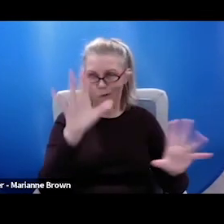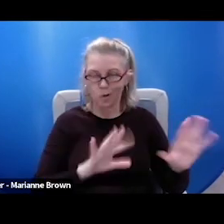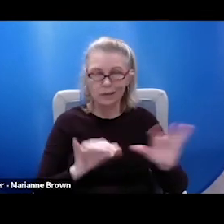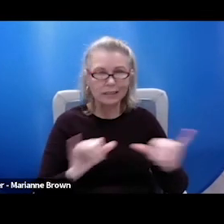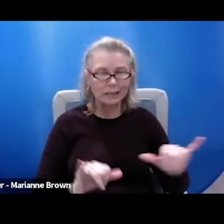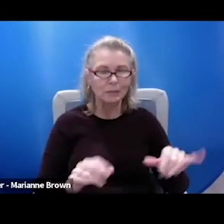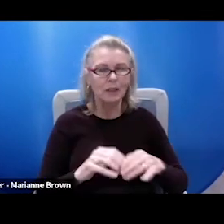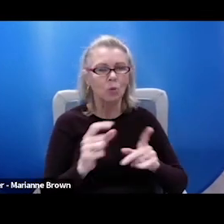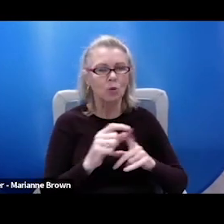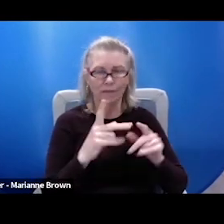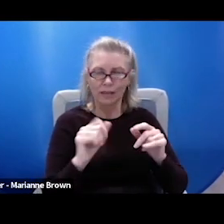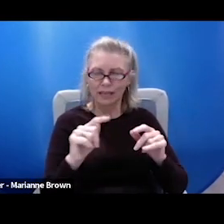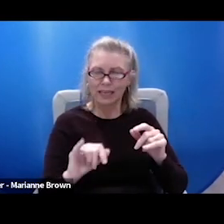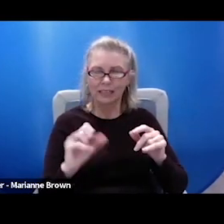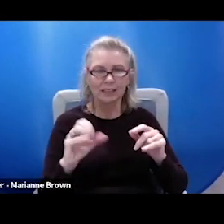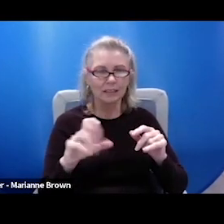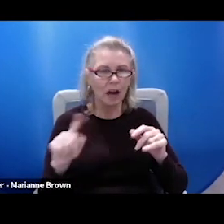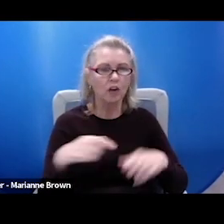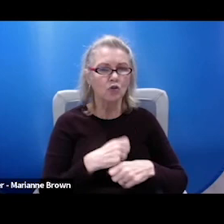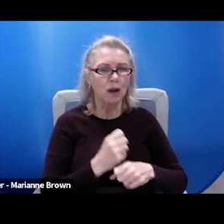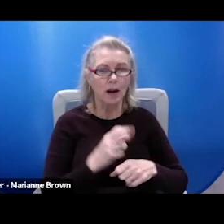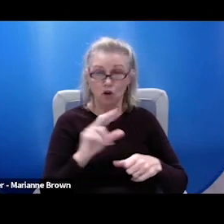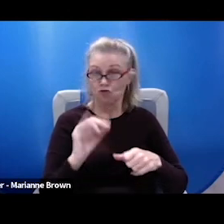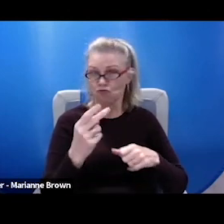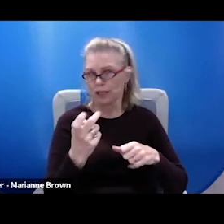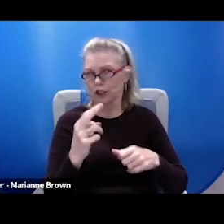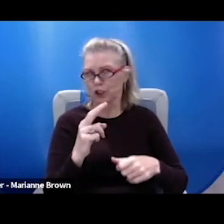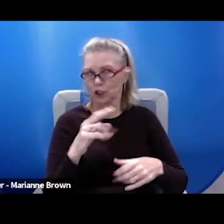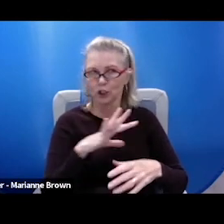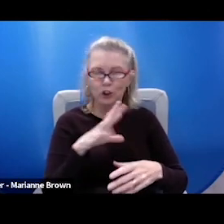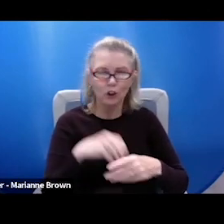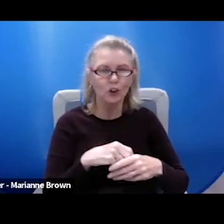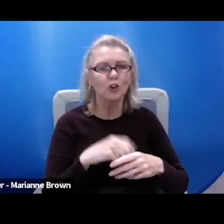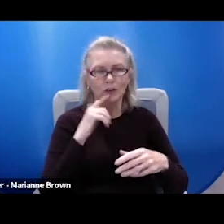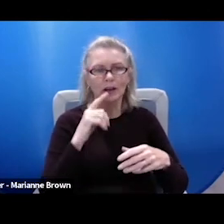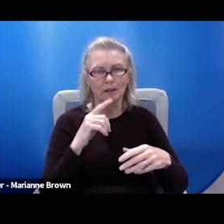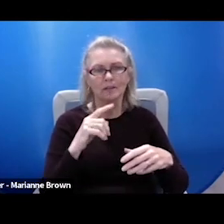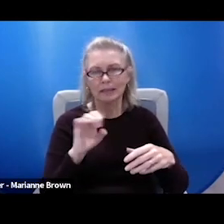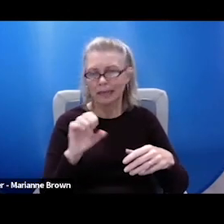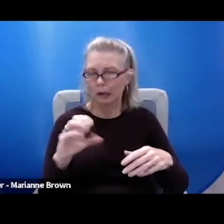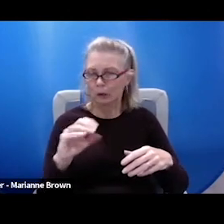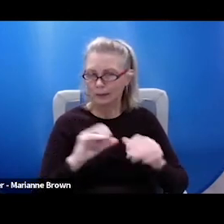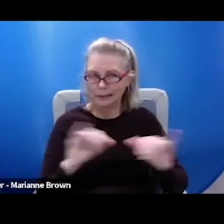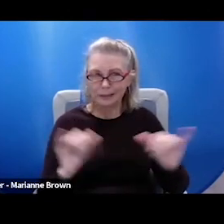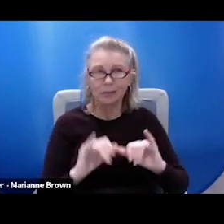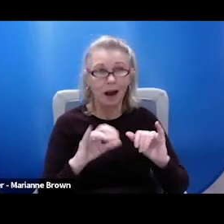Kitty Scott, create a richer ecosystem, and at ISCP they definitely do that.